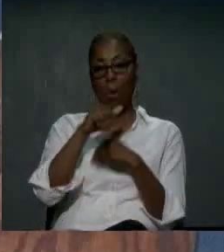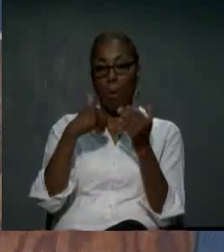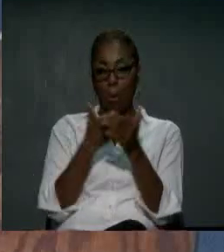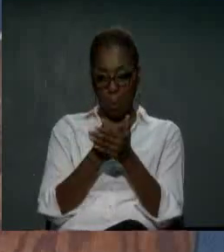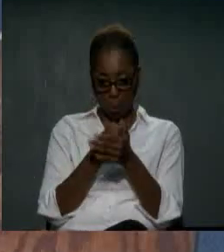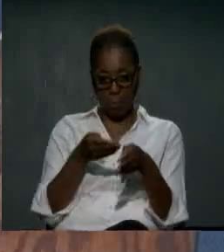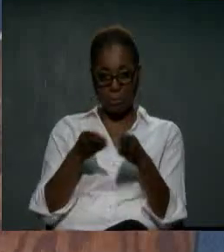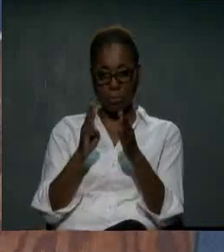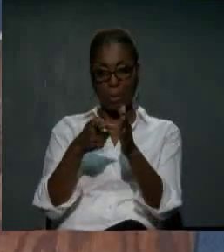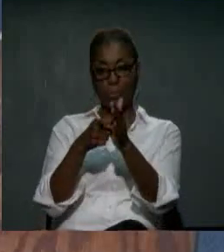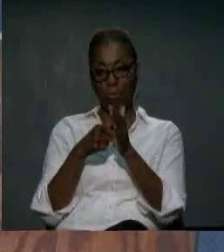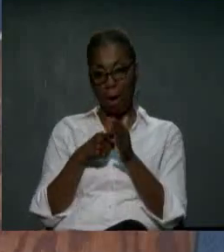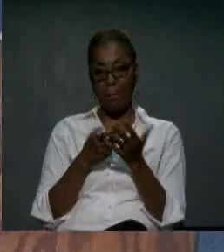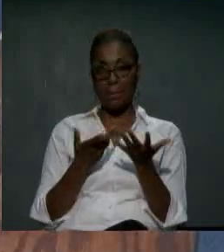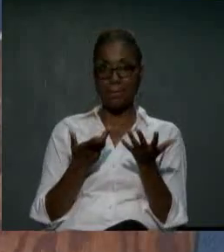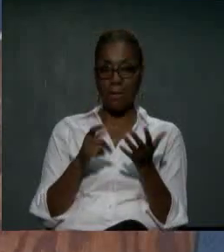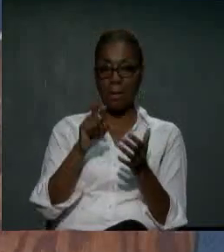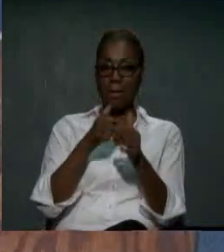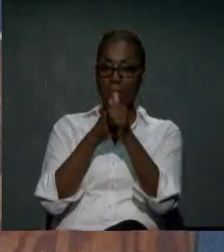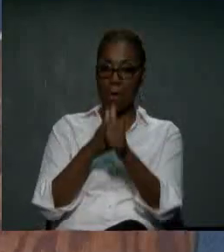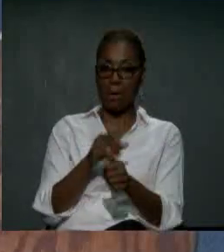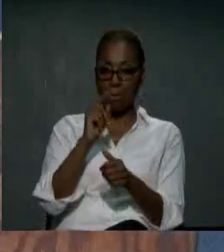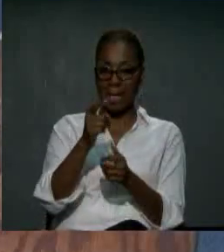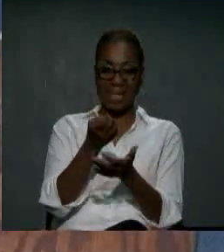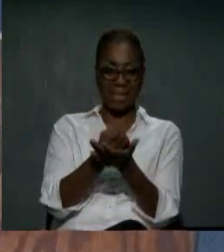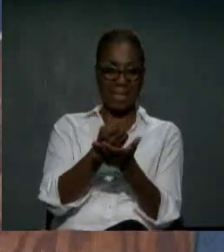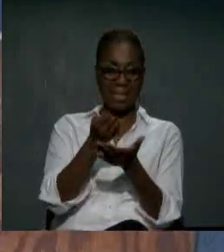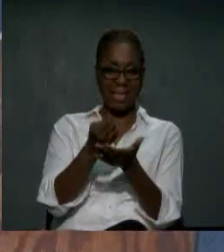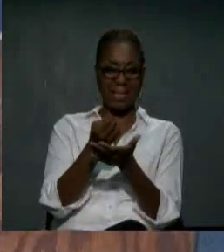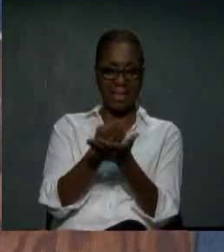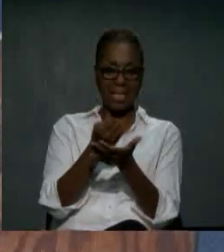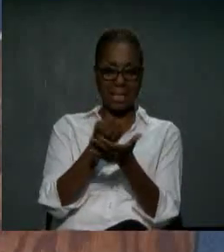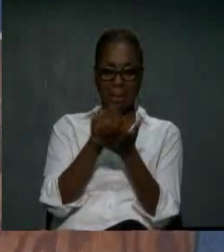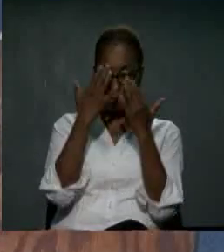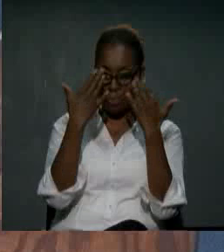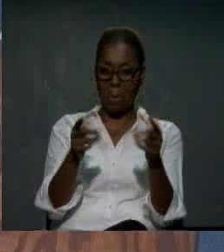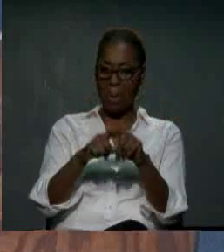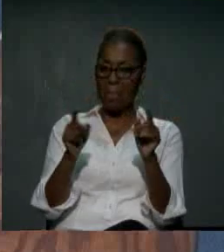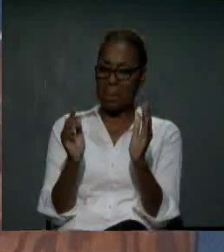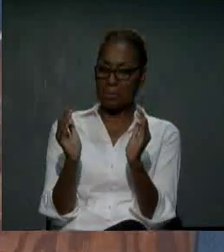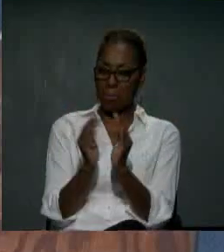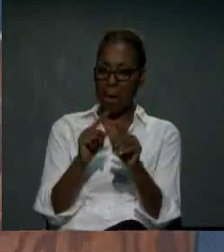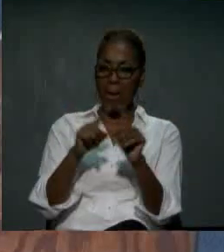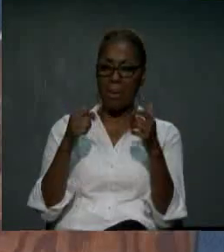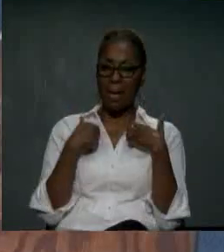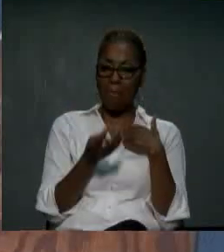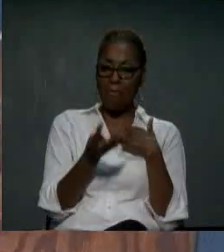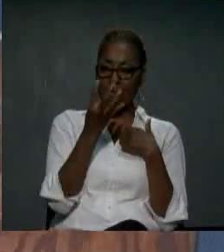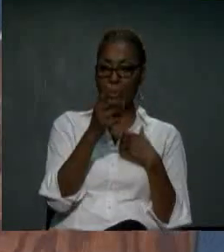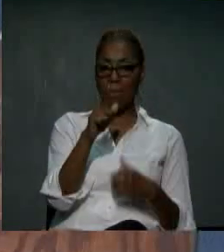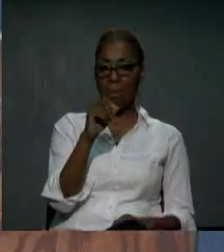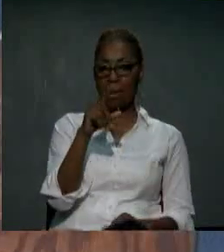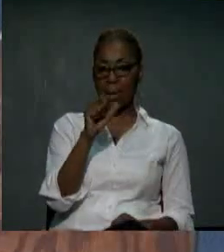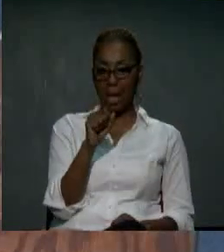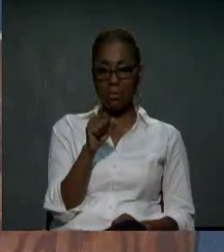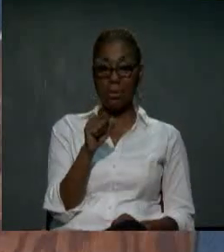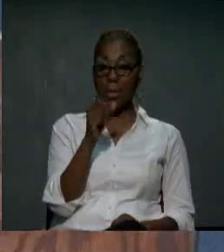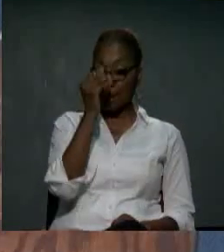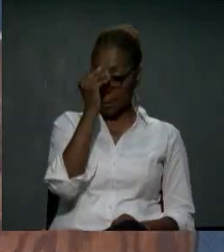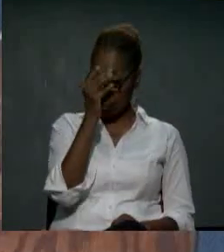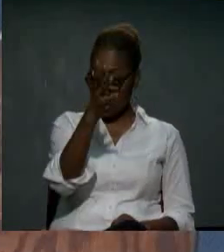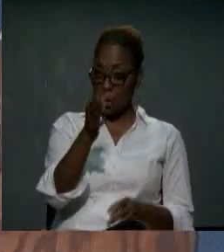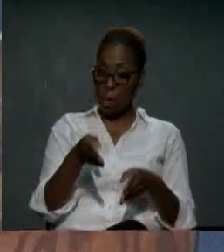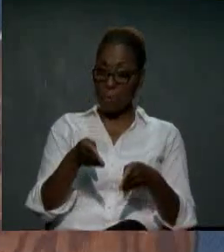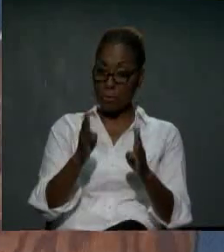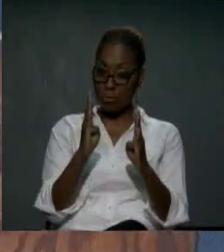requirements. Now, I don't know the economics. This is an awful small subdivision, but it is 4 lots. And let me tell you, the